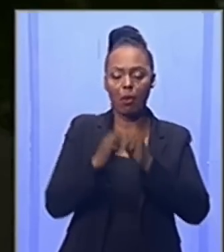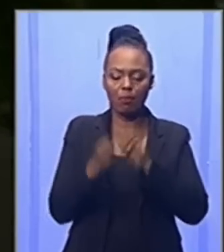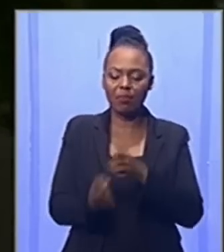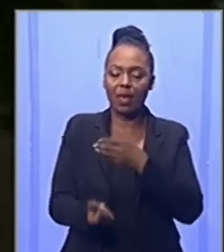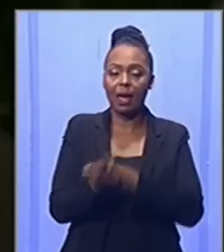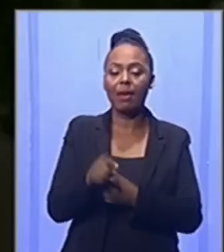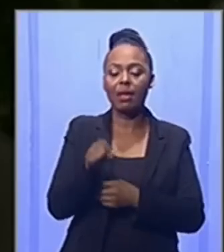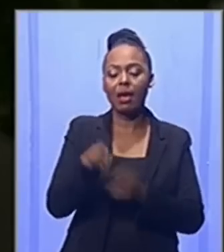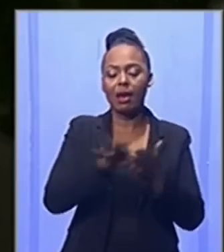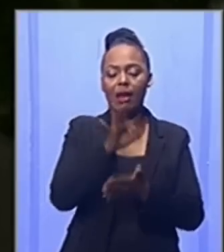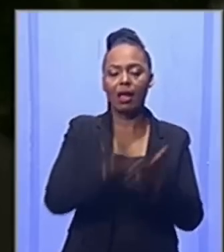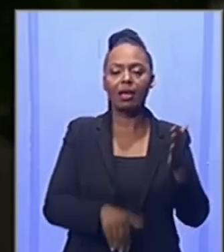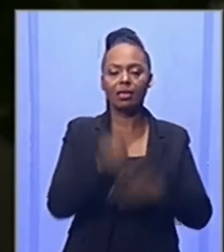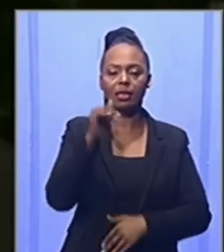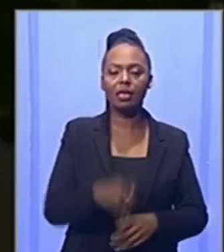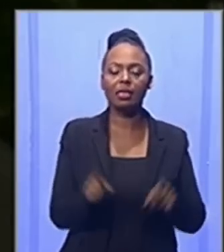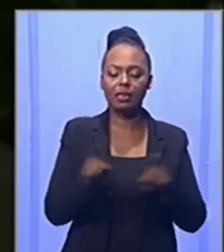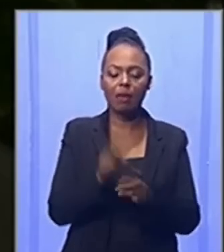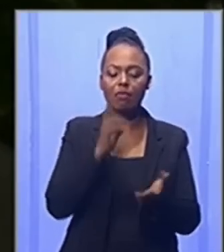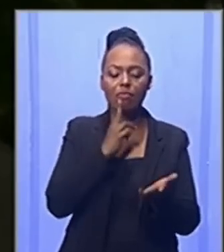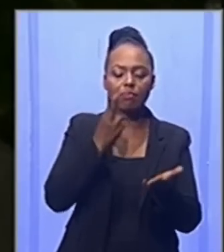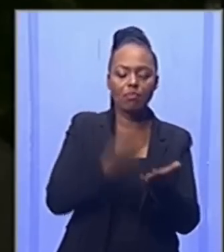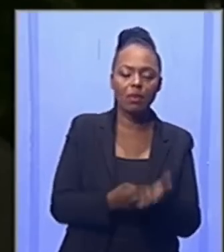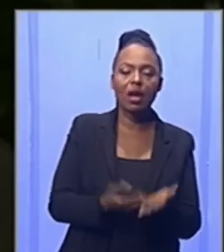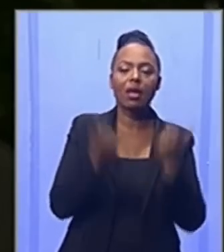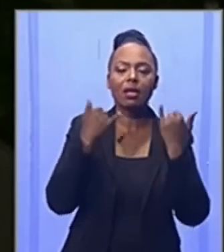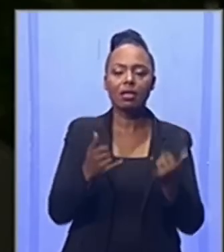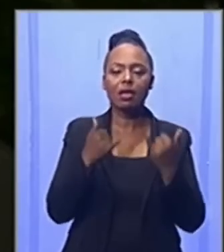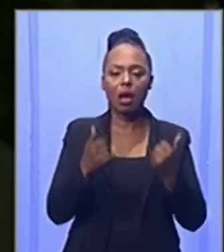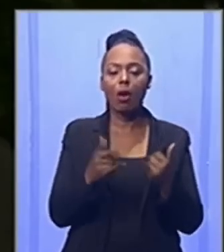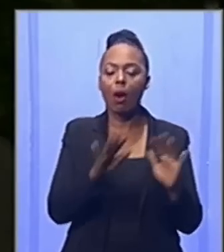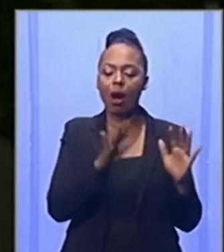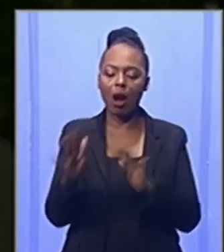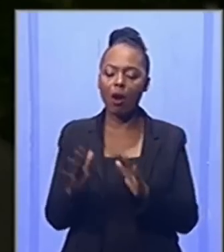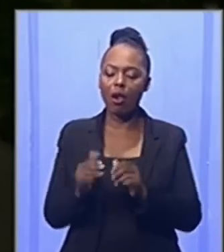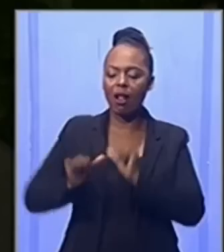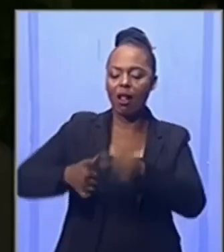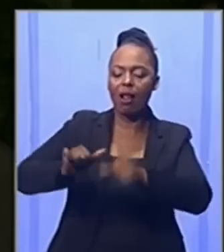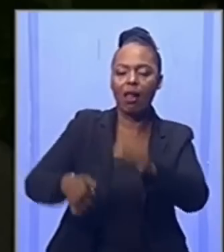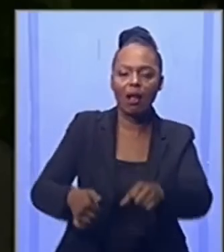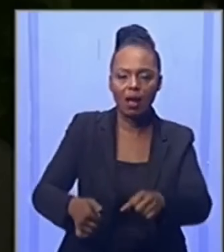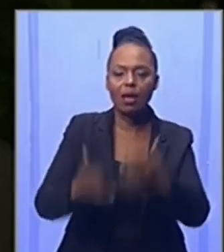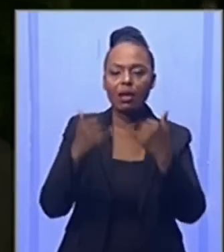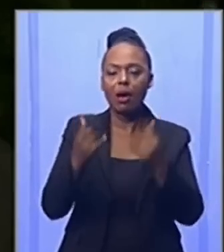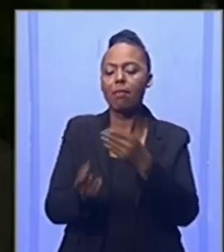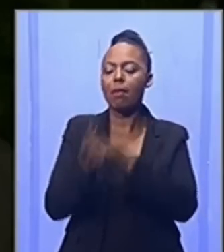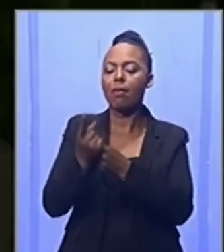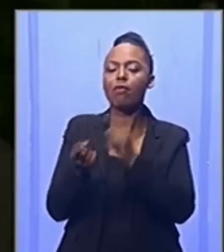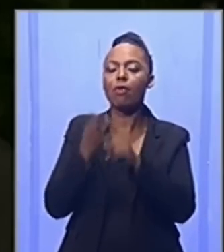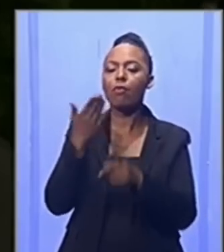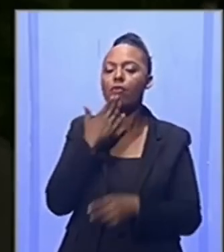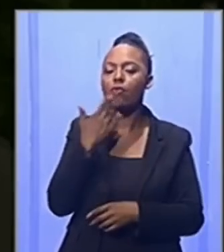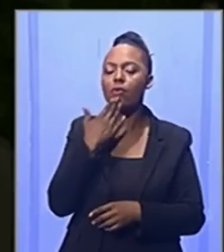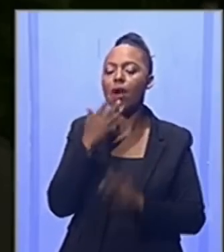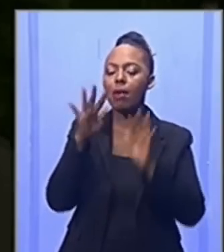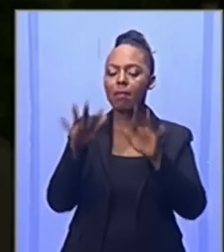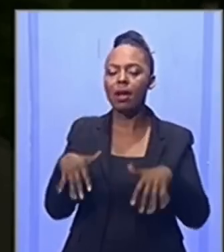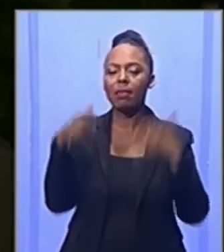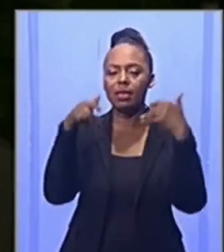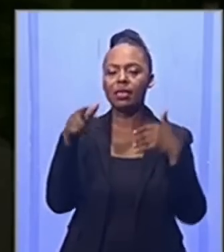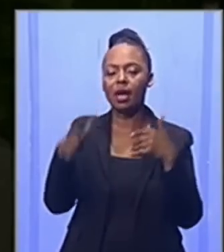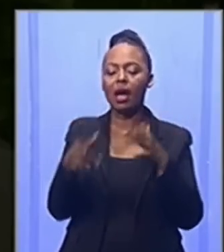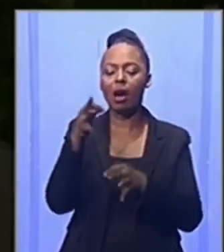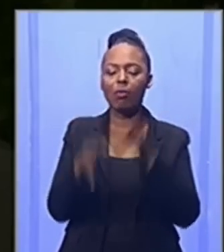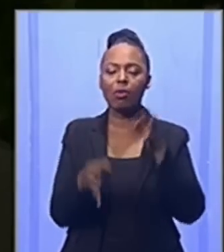election. The delimitation report under which this election is being held was condemned by parliamentarians across the political